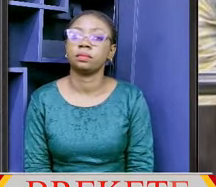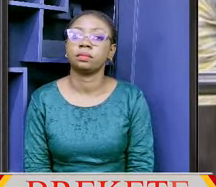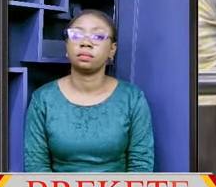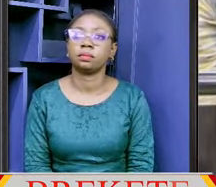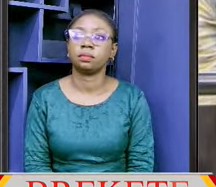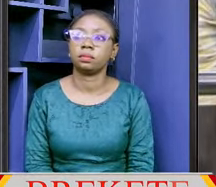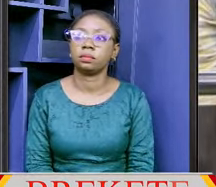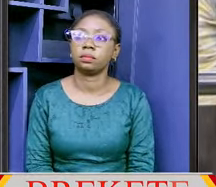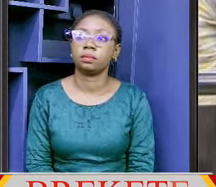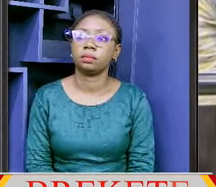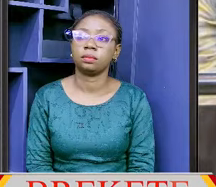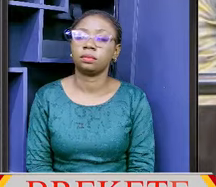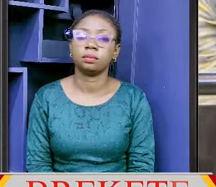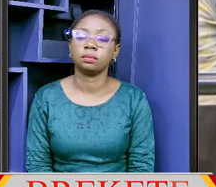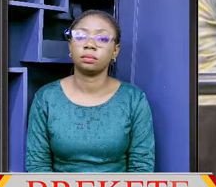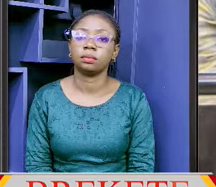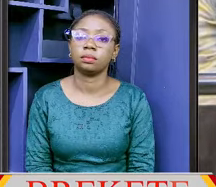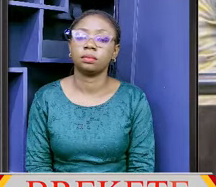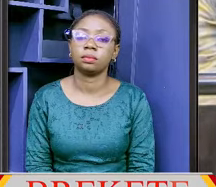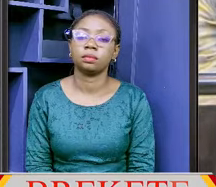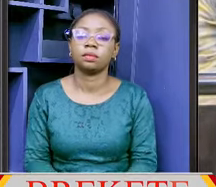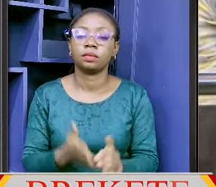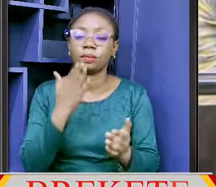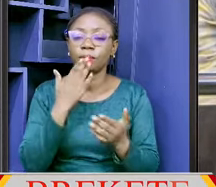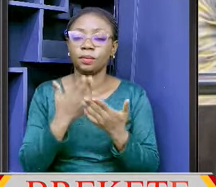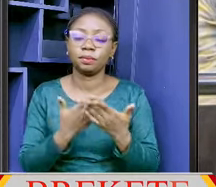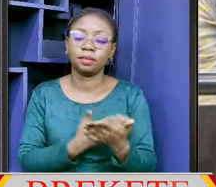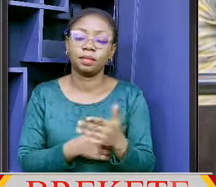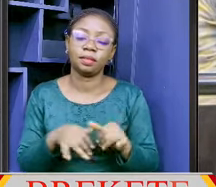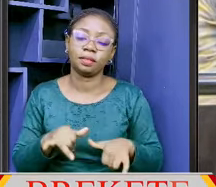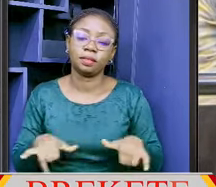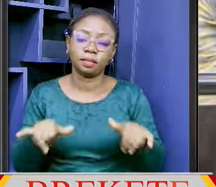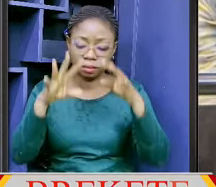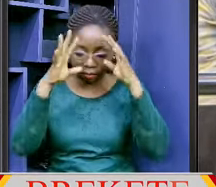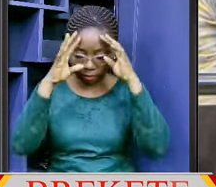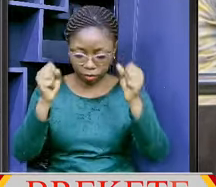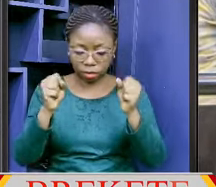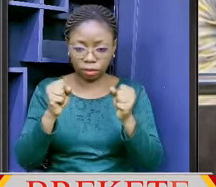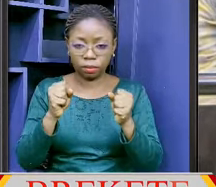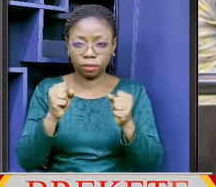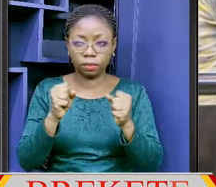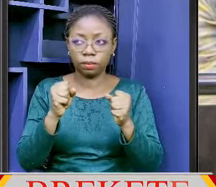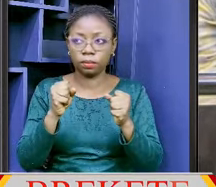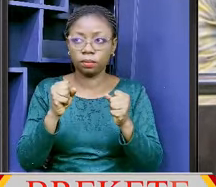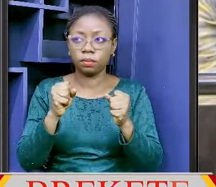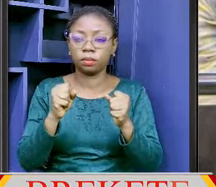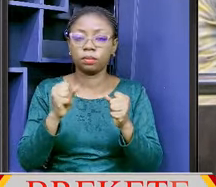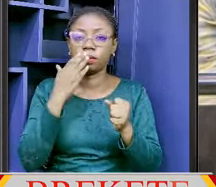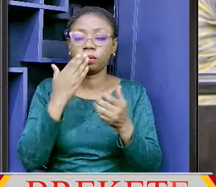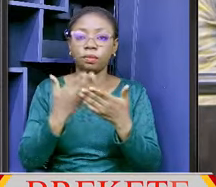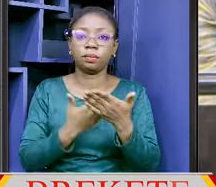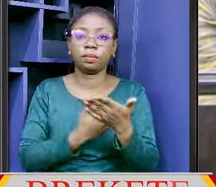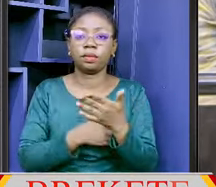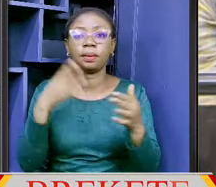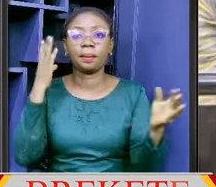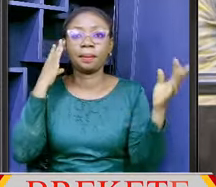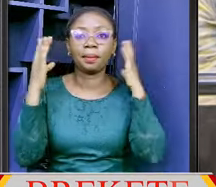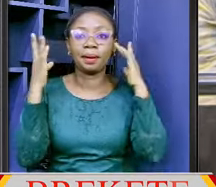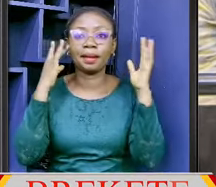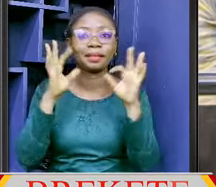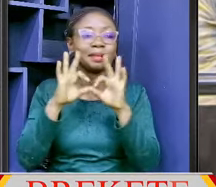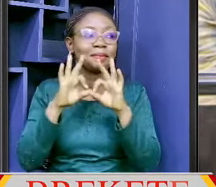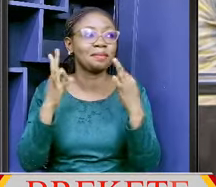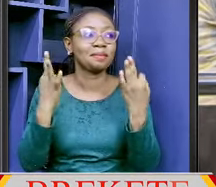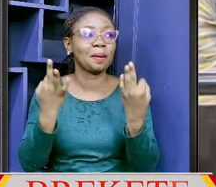Good morning, Mr. President, Honorable President. Yes, sir. Good morning, the staff of Brekete family.